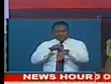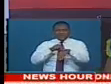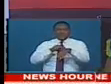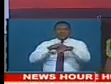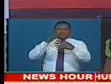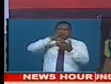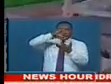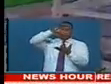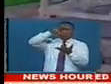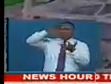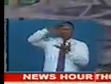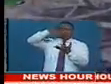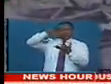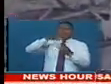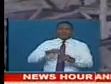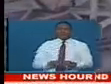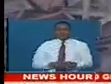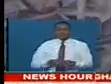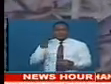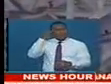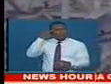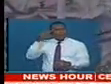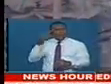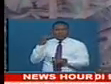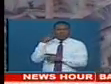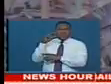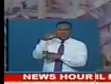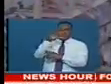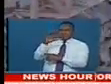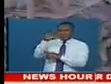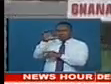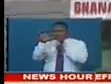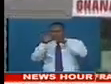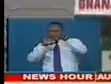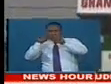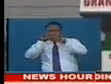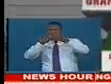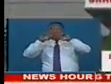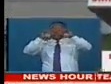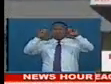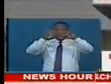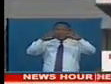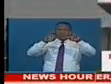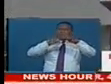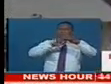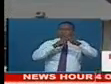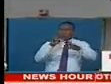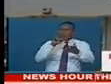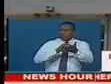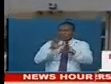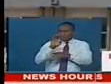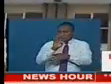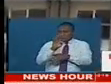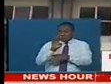Space Development Program. The idea to establish the Radio Astronomy Observatory was mooted in